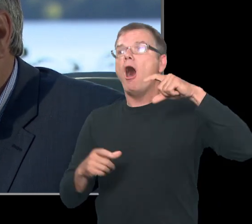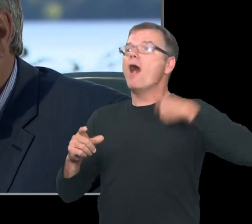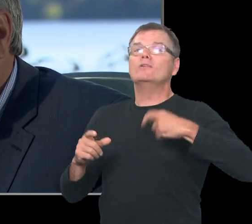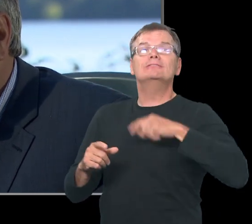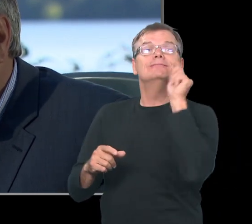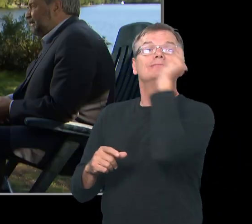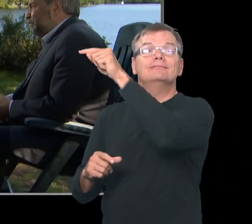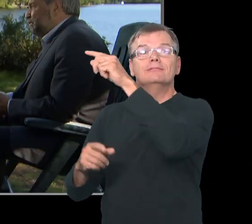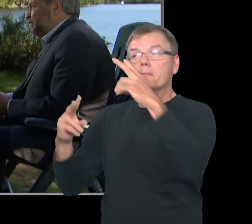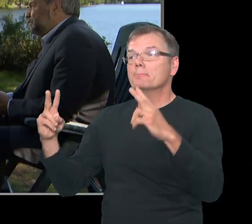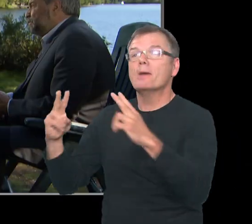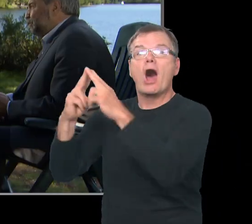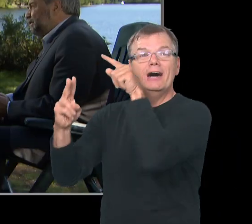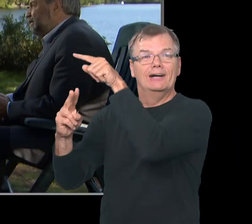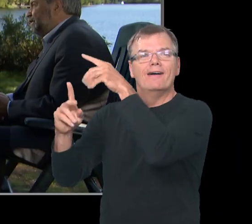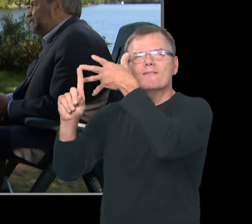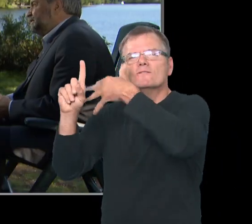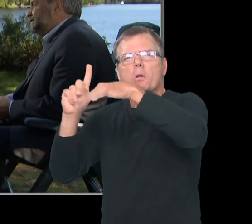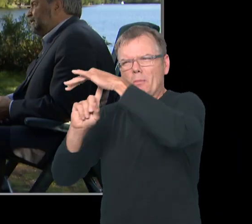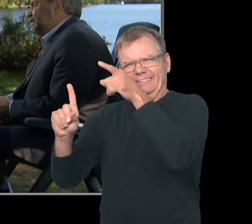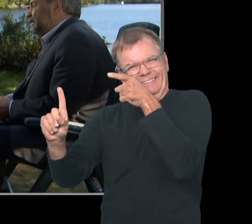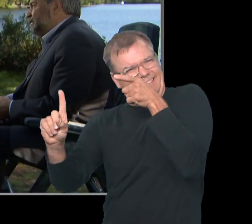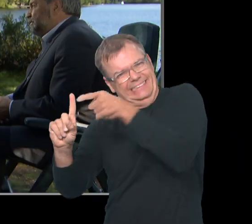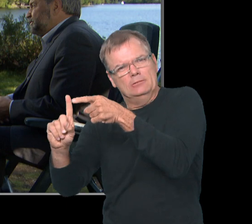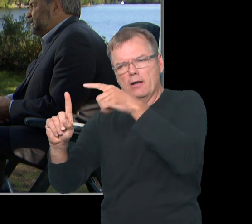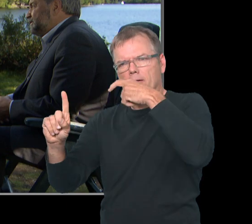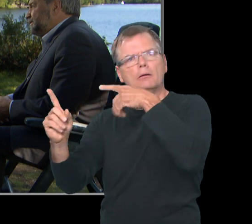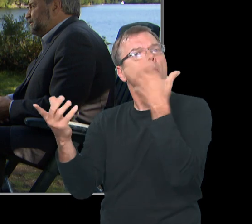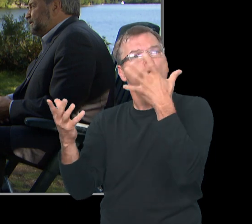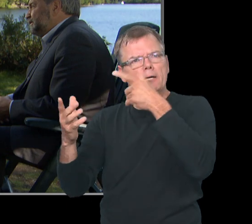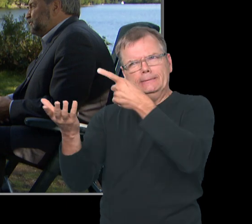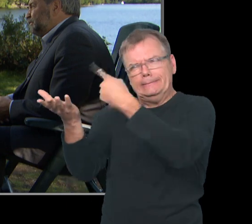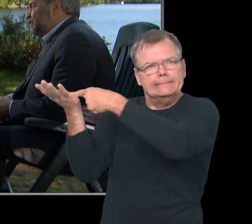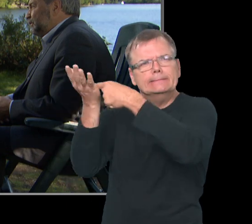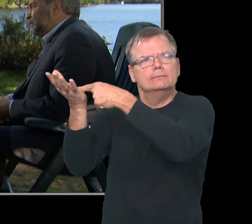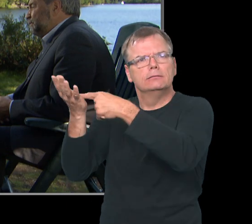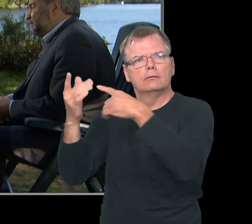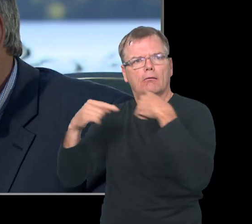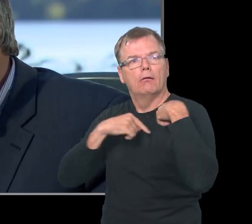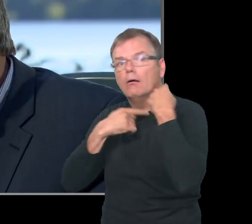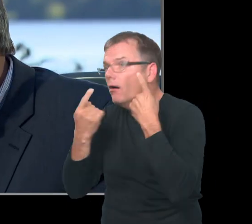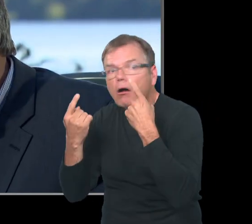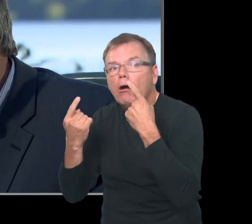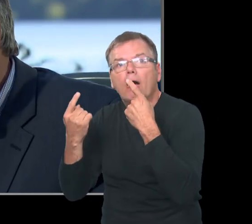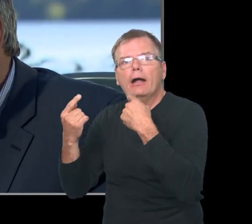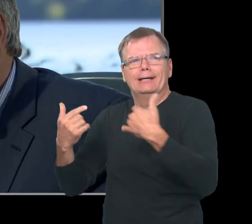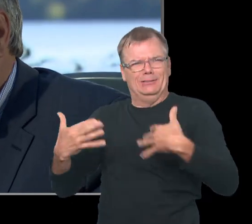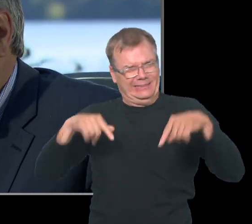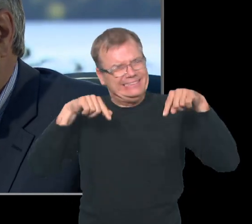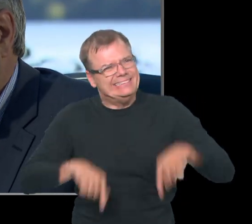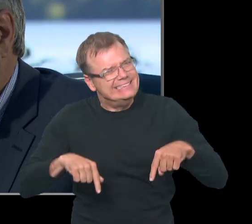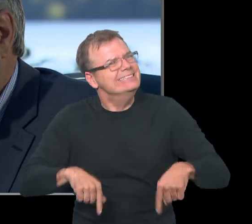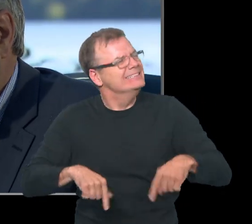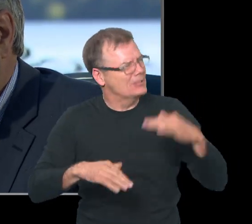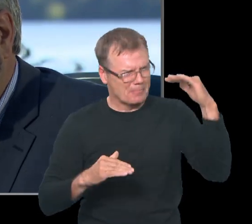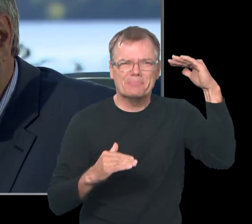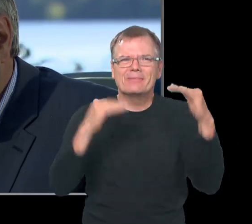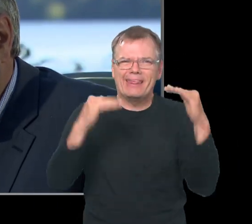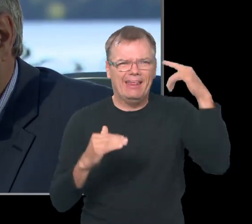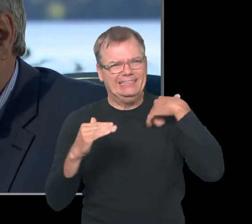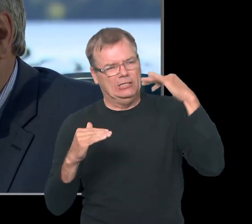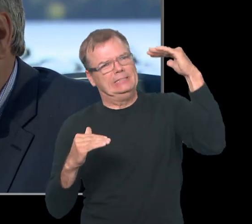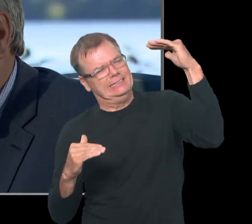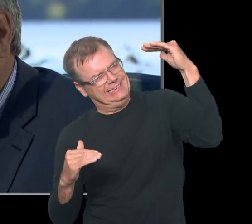and get Canada on track. That will be the most important conference on climate change since the signature of Kyoto. Here at home, there's more inequality than